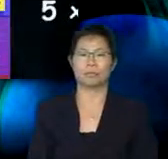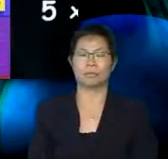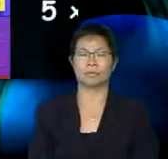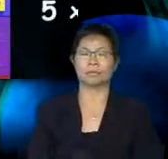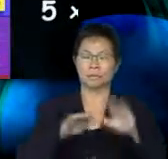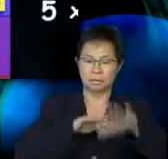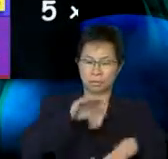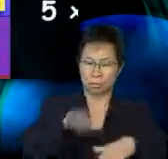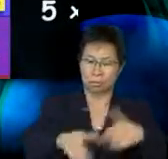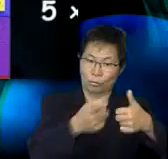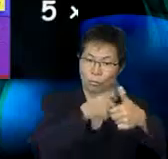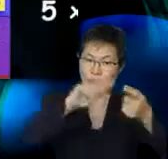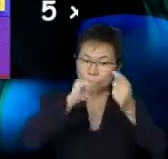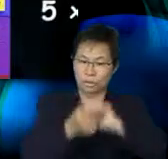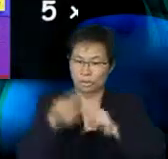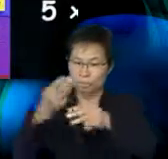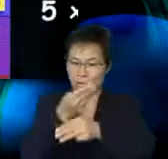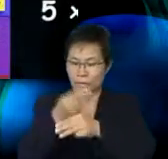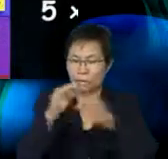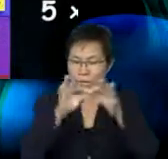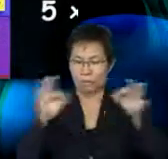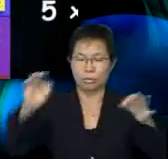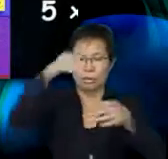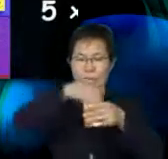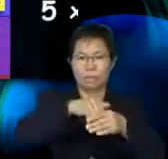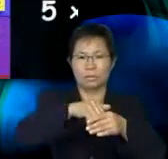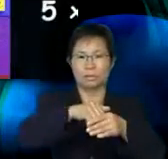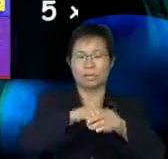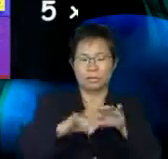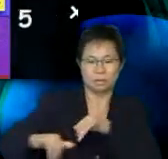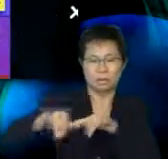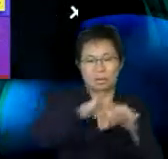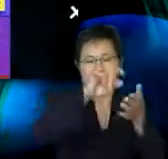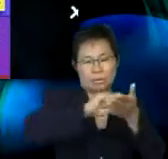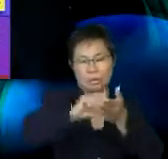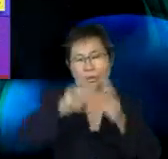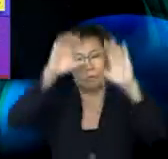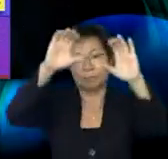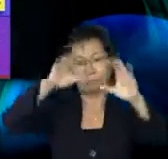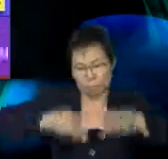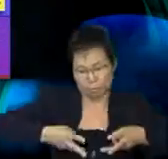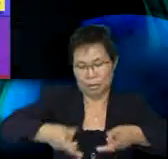Step 1 is to change the mathematical sentence into the standard written method shown.